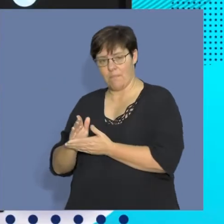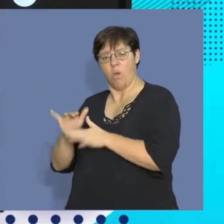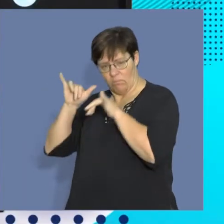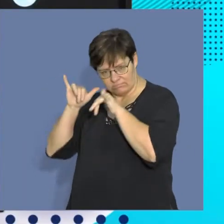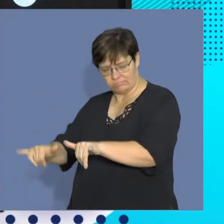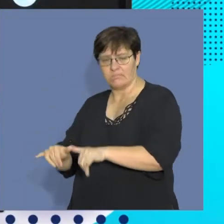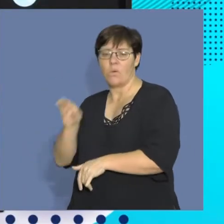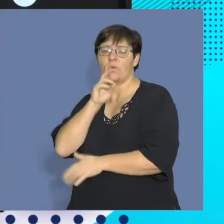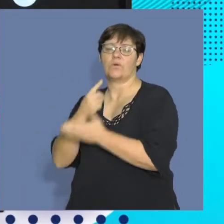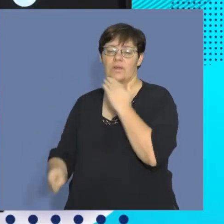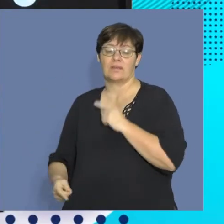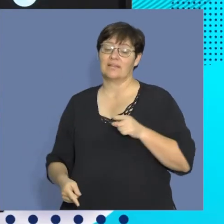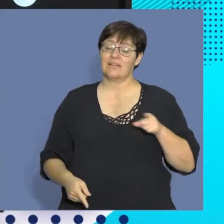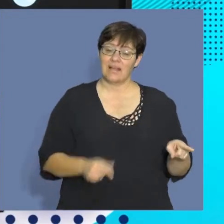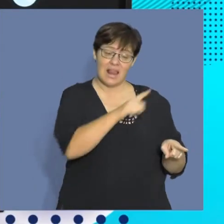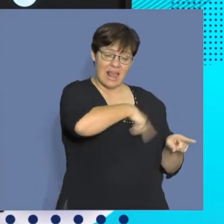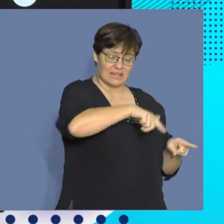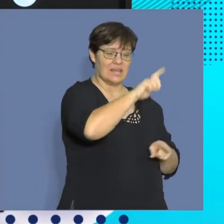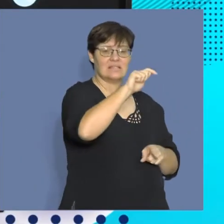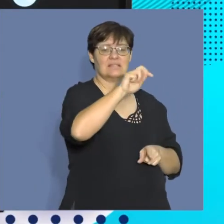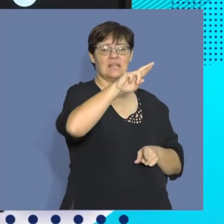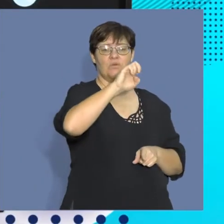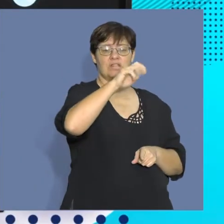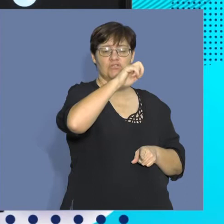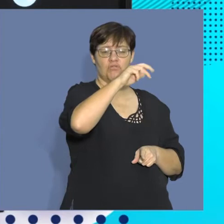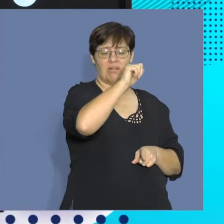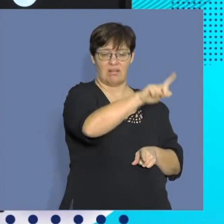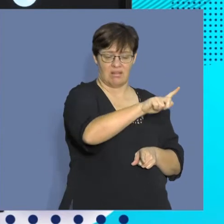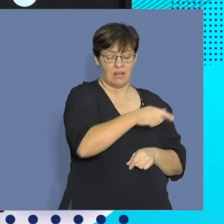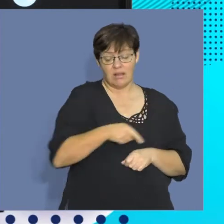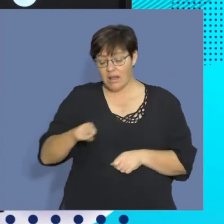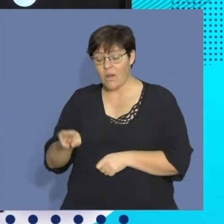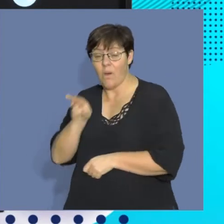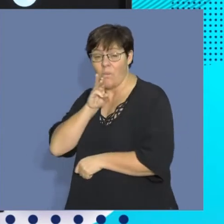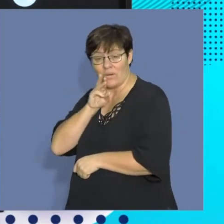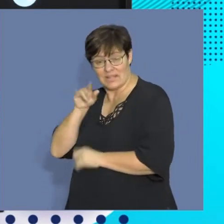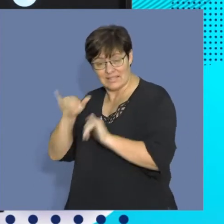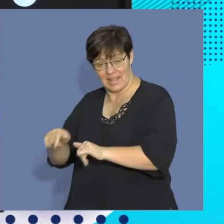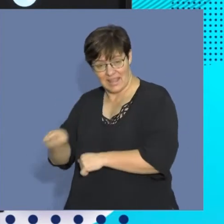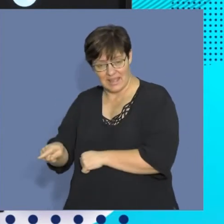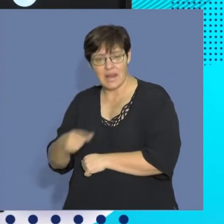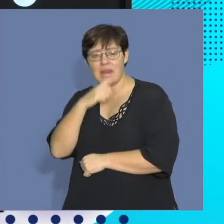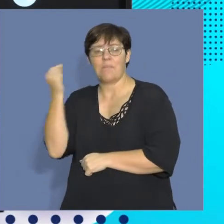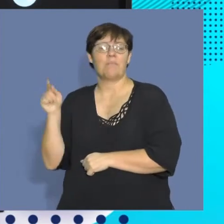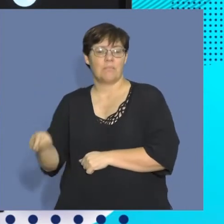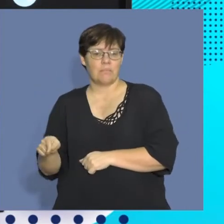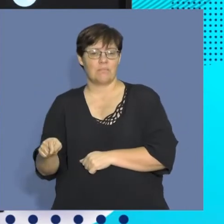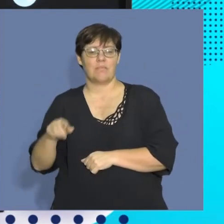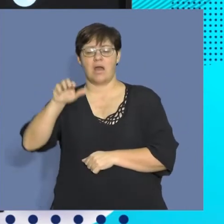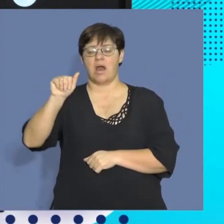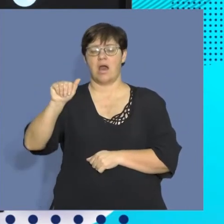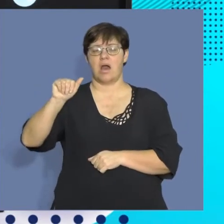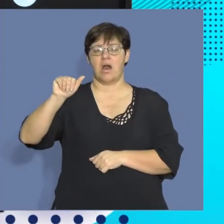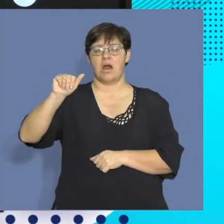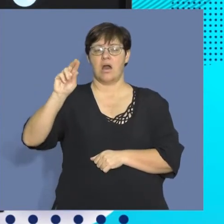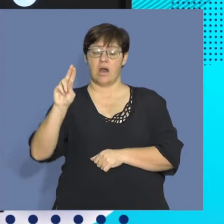water. So the ones that live on land, we refer to those as the terrestrial organisms. However, the ones that live in water, we refer to those as